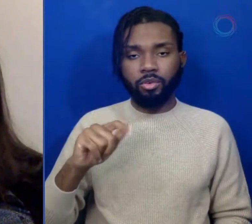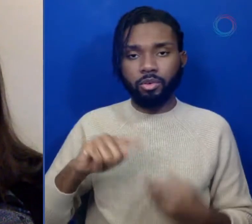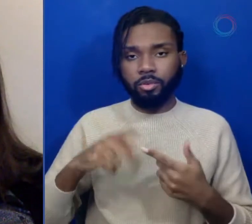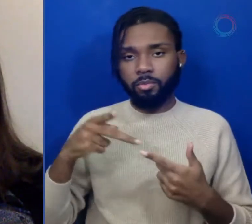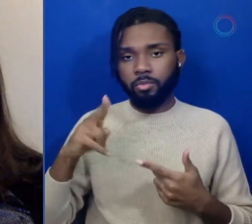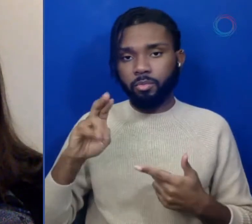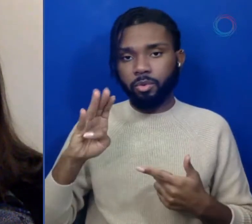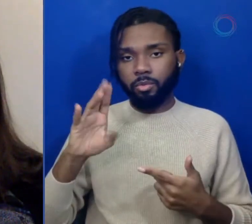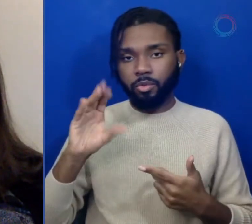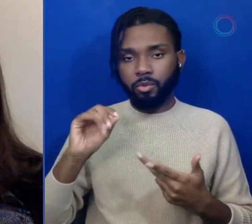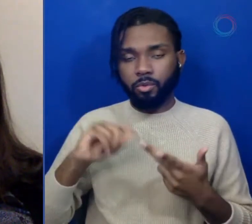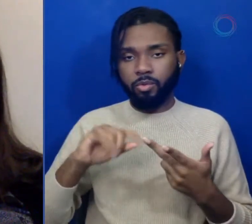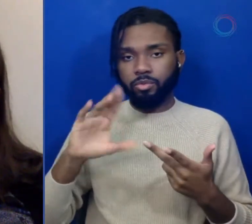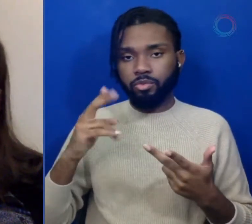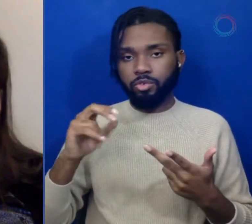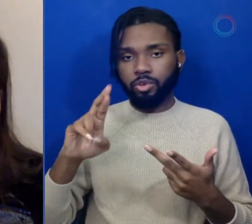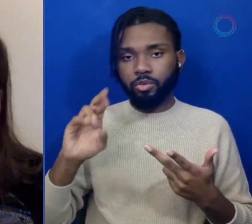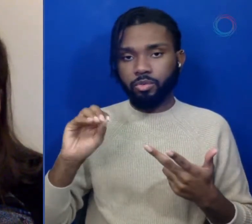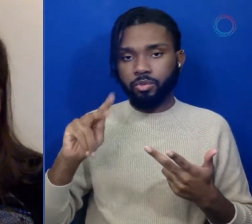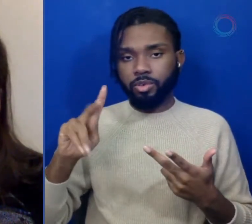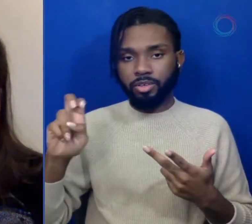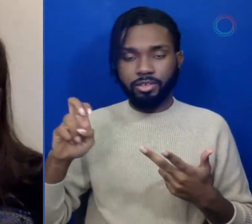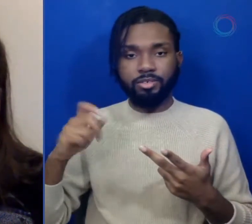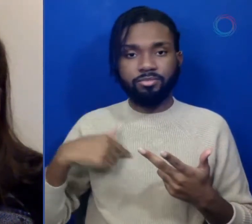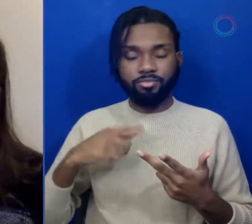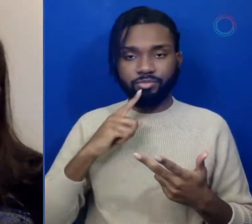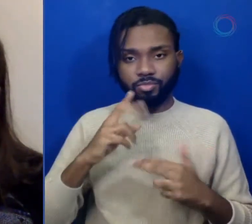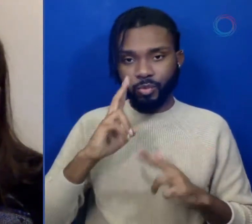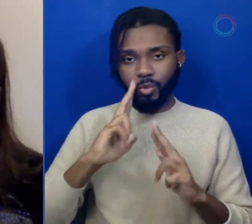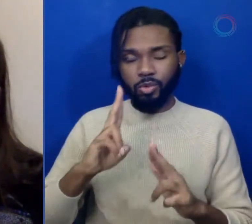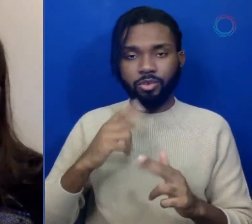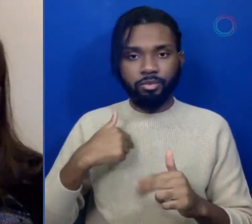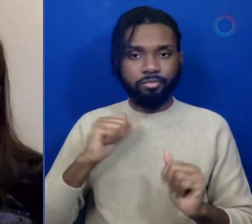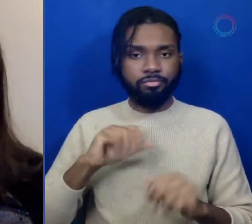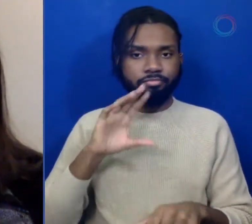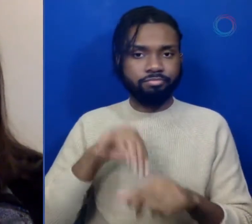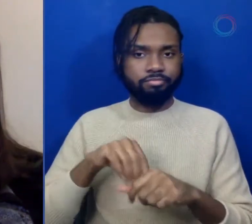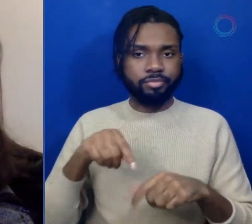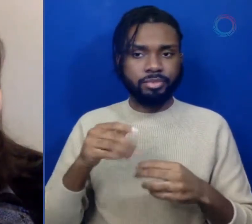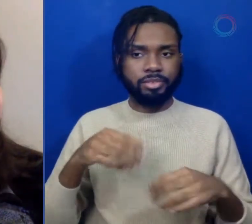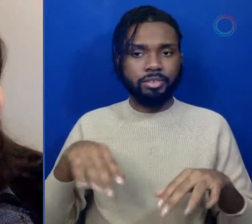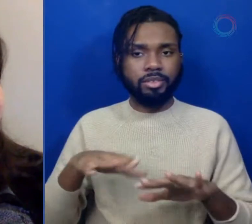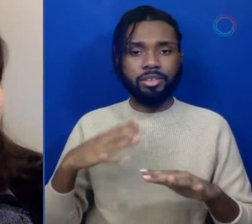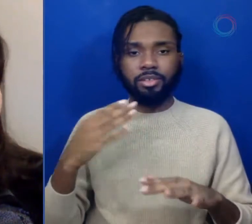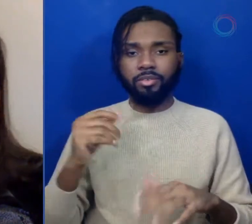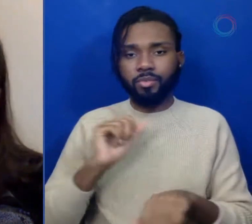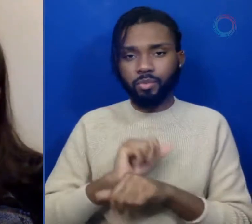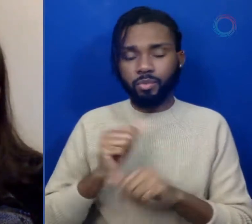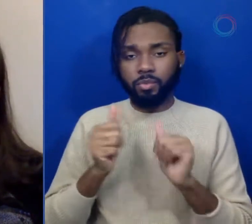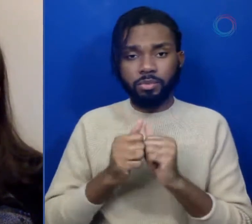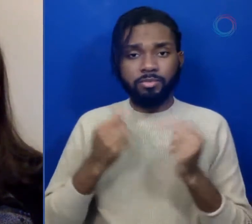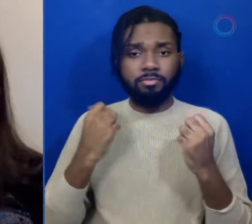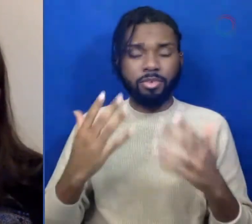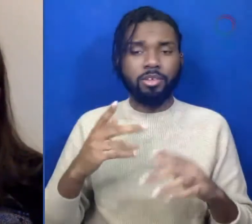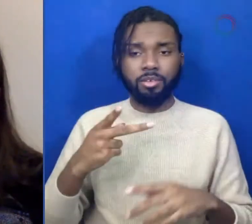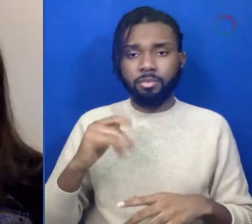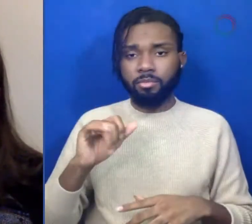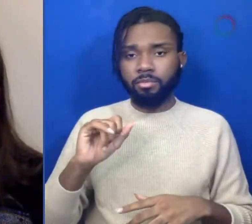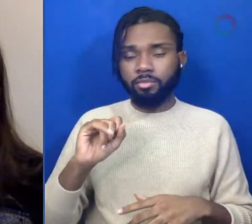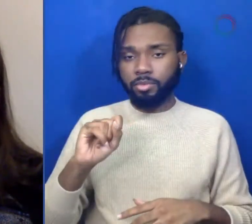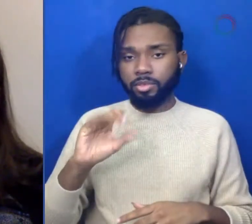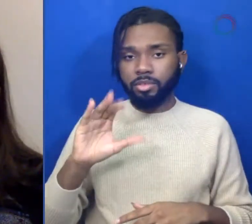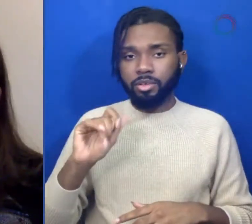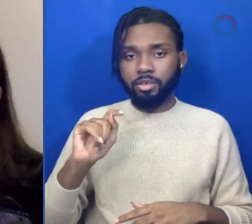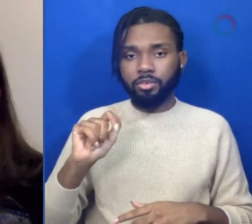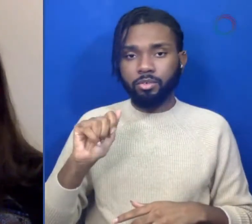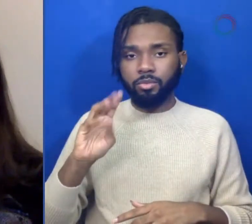so I'm thrilled to have been on these lands and working with many Piscataway and Anacostan people over the